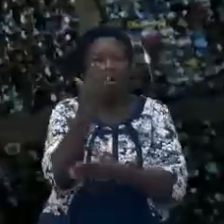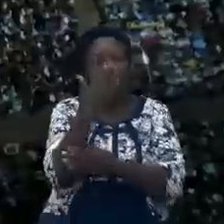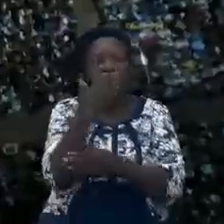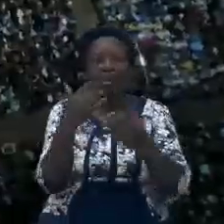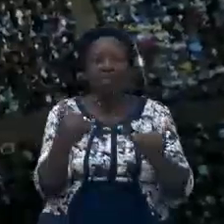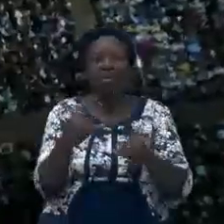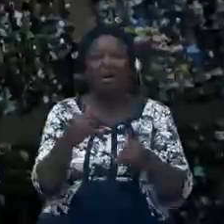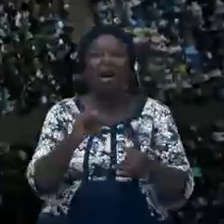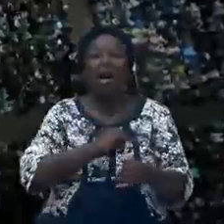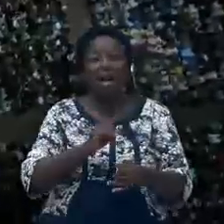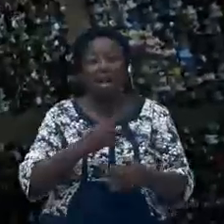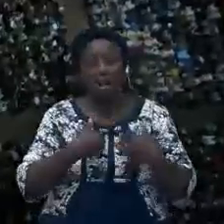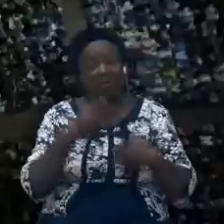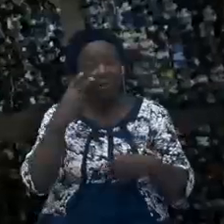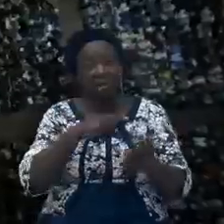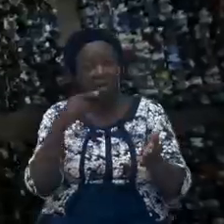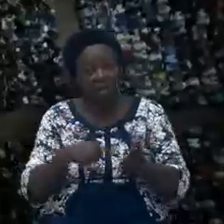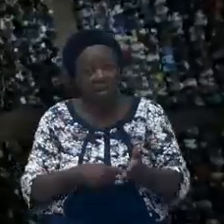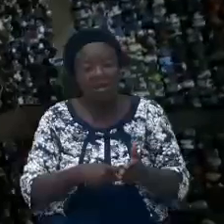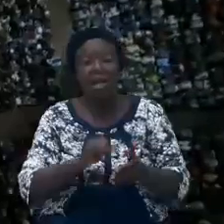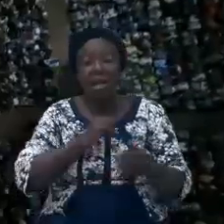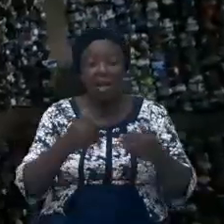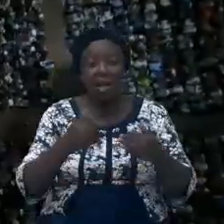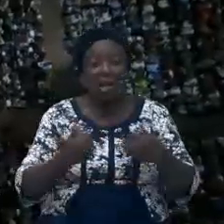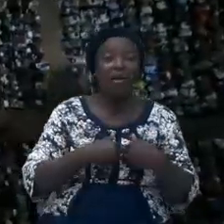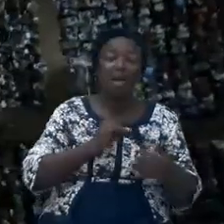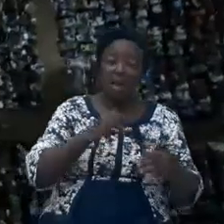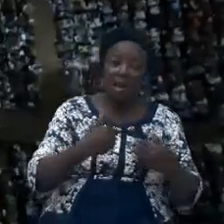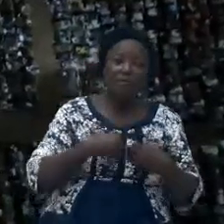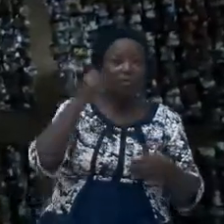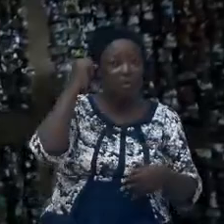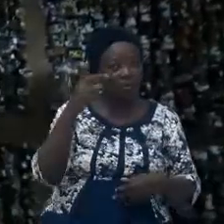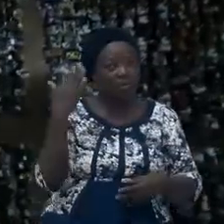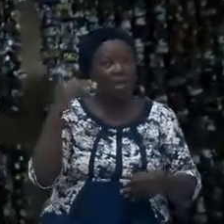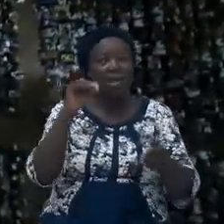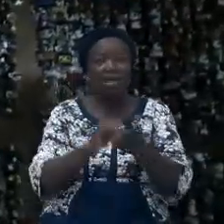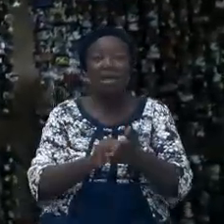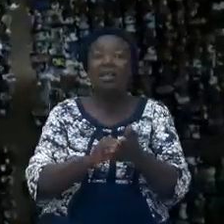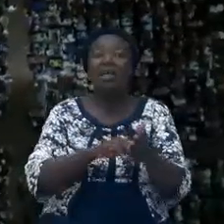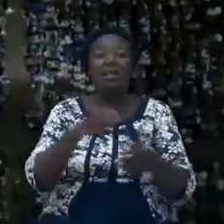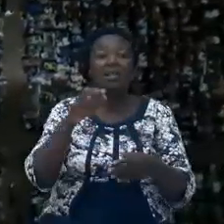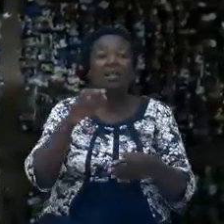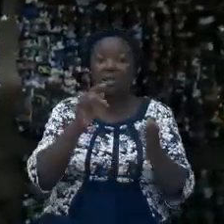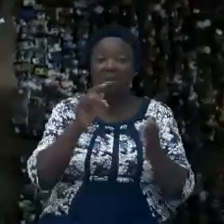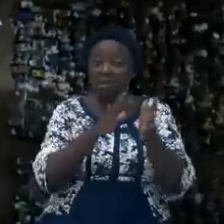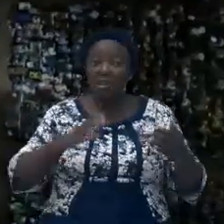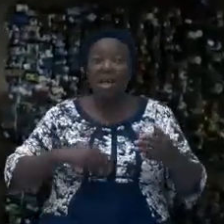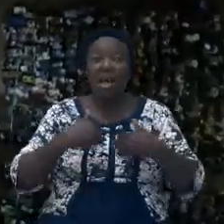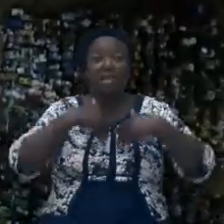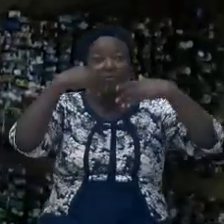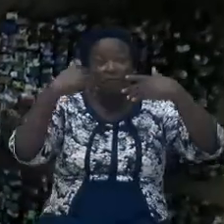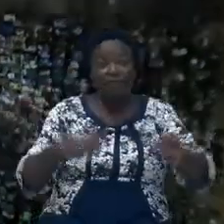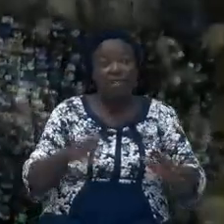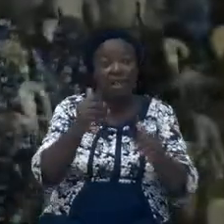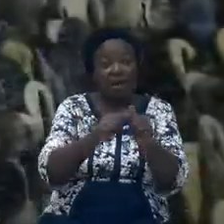you where are you rest of that time and say yes i understand attorneys accomplished it is